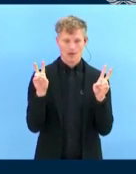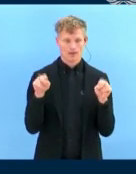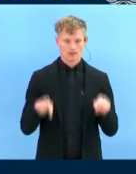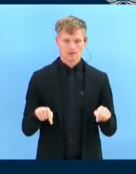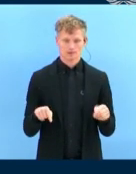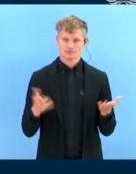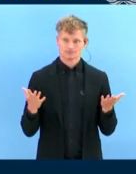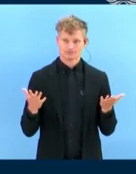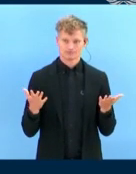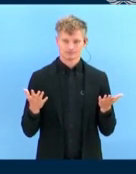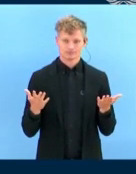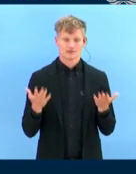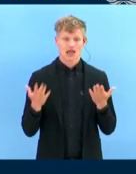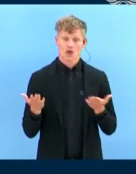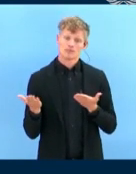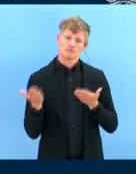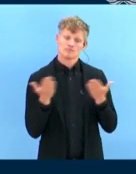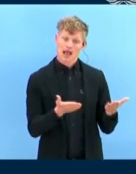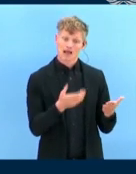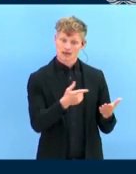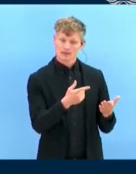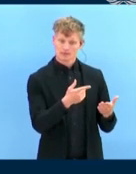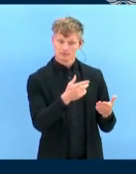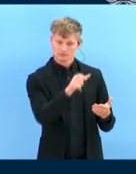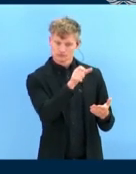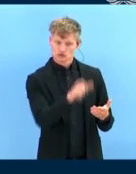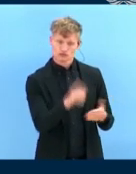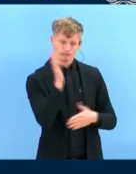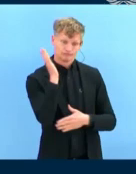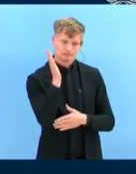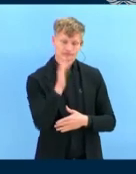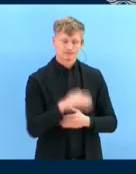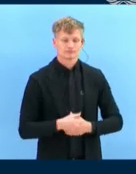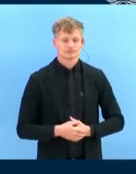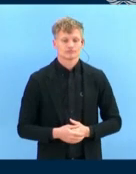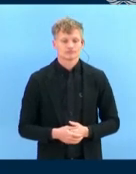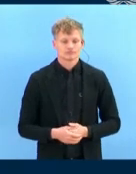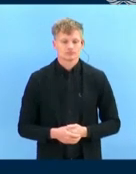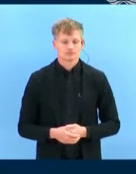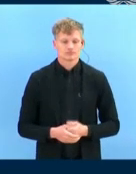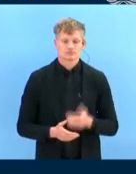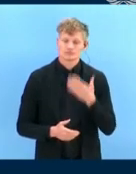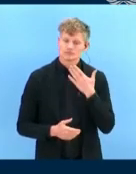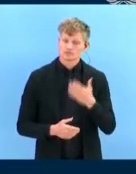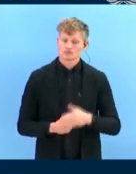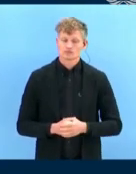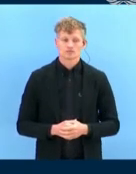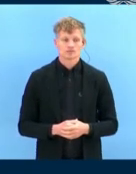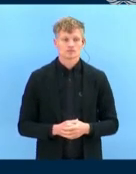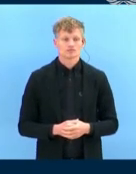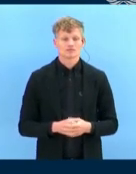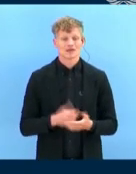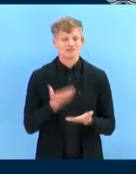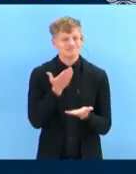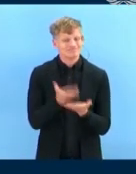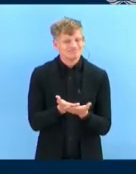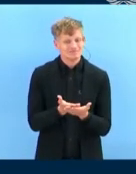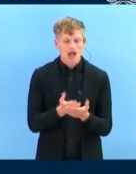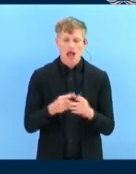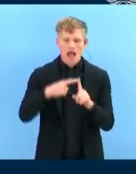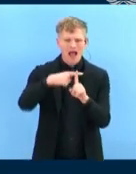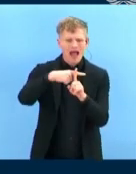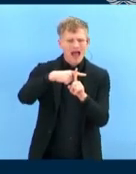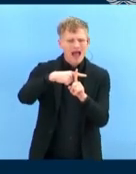morning's session. And I'll return to the speaker, please, with that in mind. Thank you. As a matter of fact, over half of